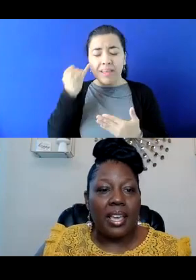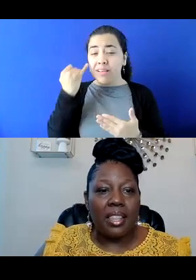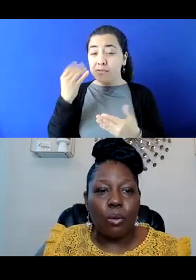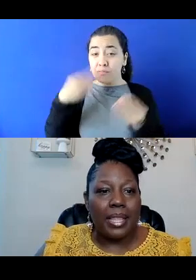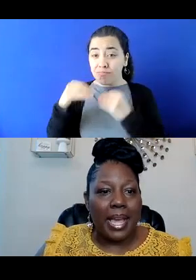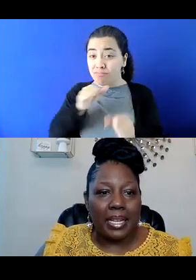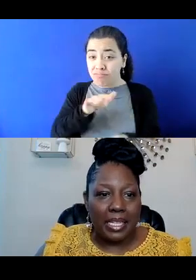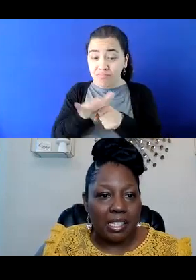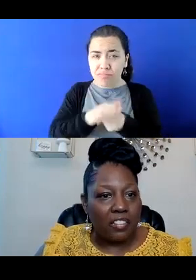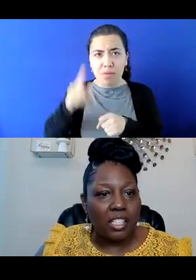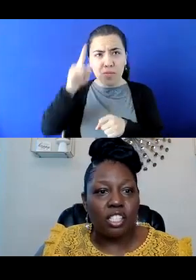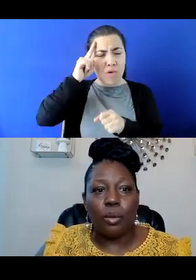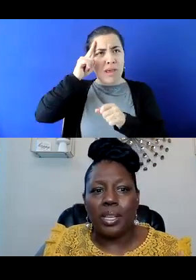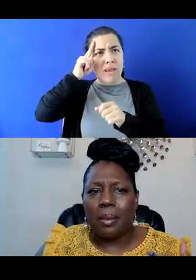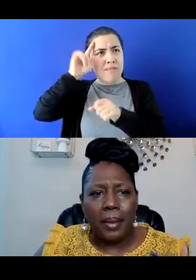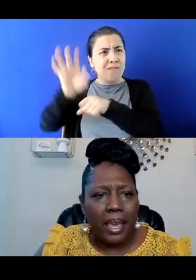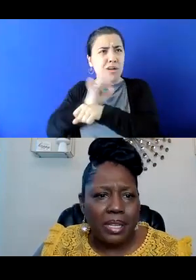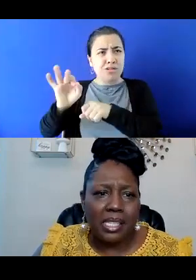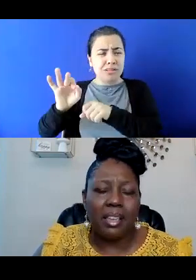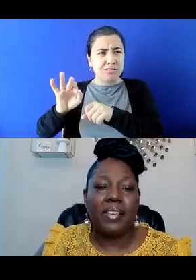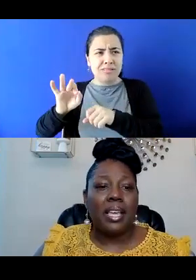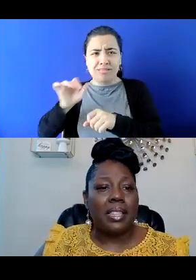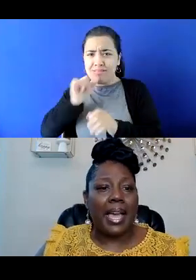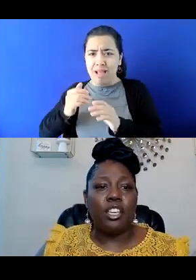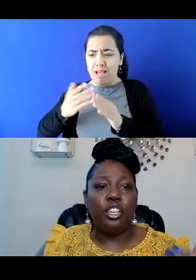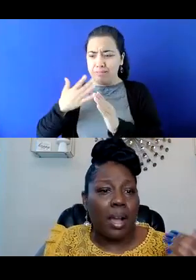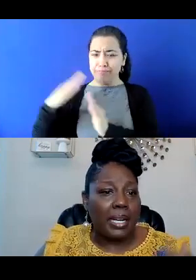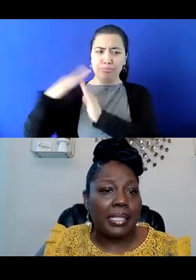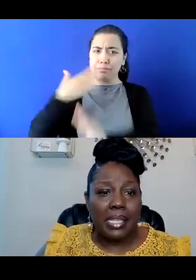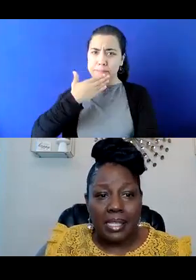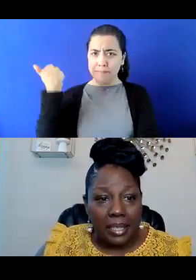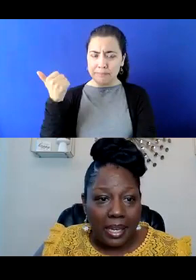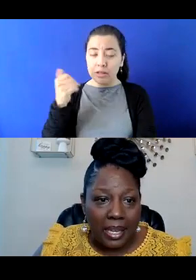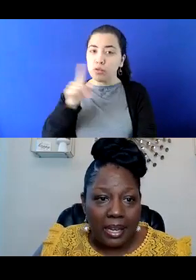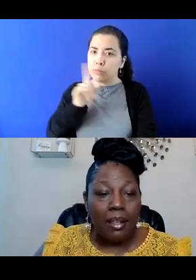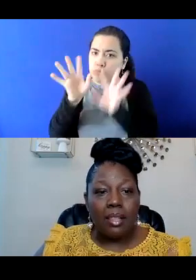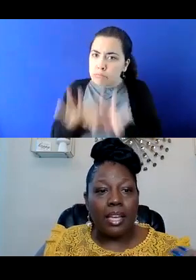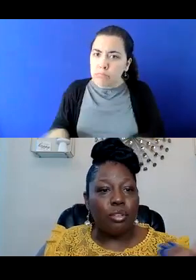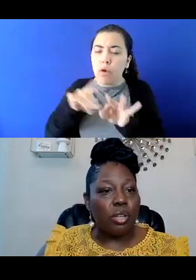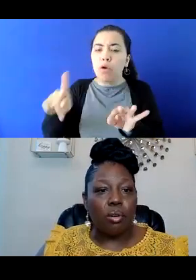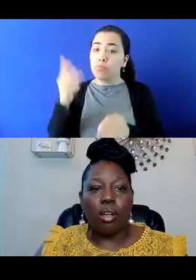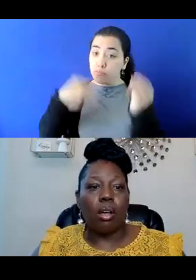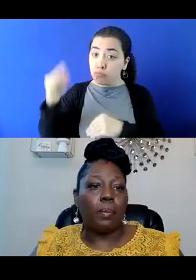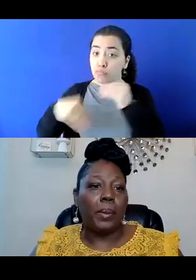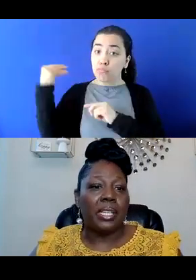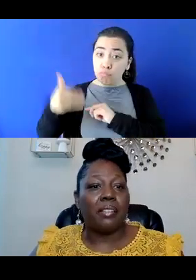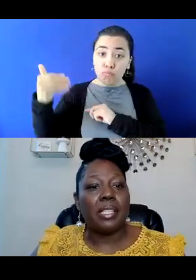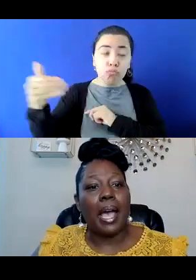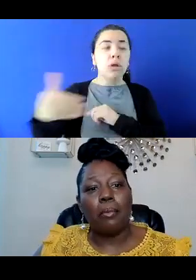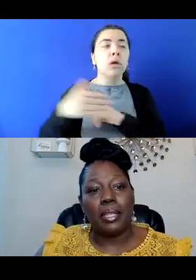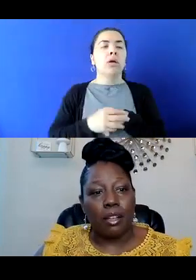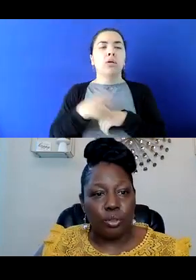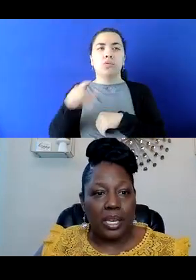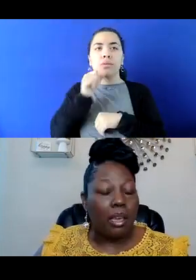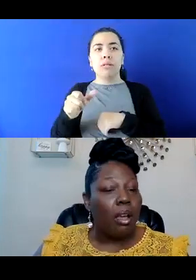function in the way that it needs to function. So it's imperative that you are consistently eating, that you don't go long periods of